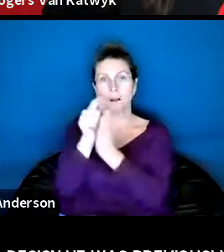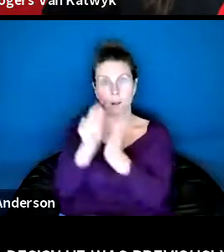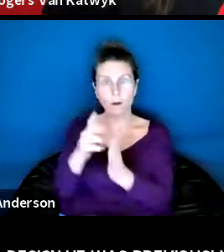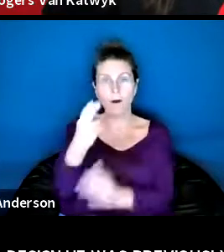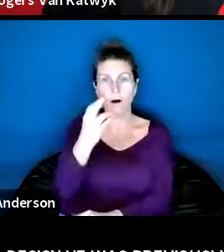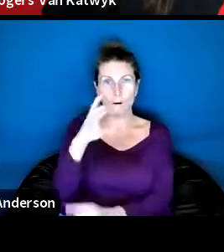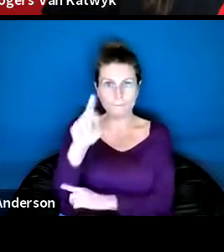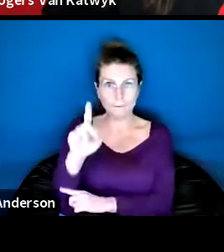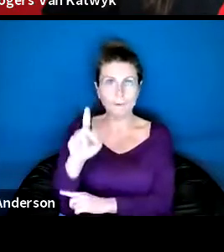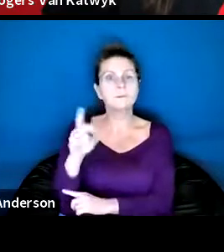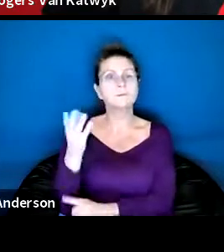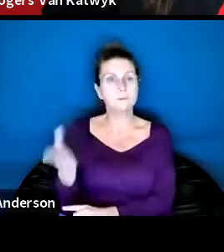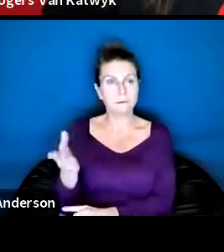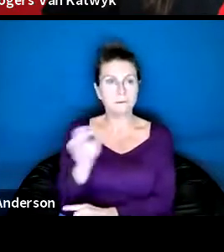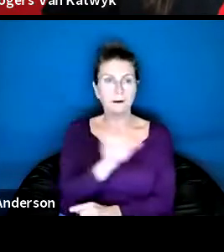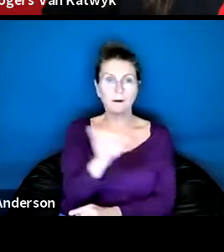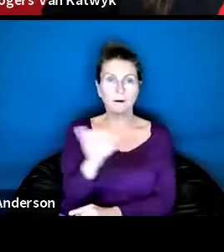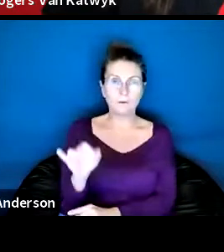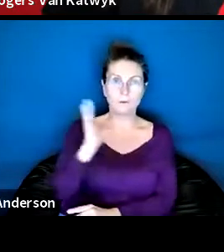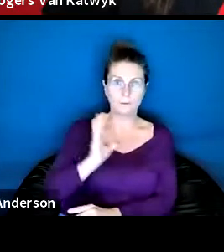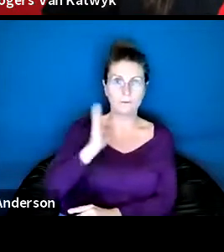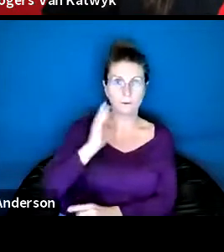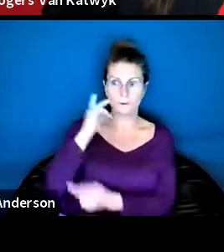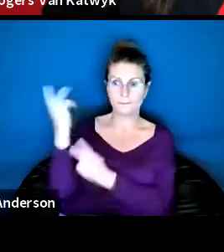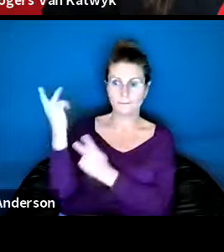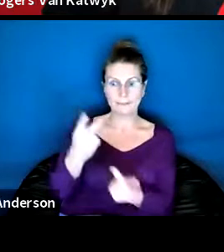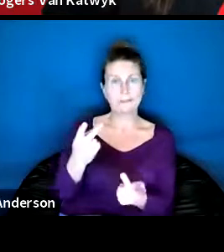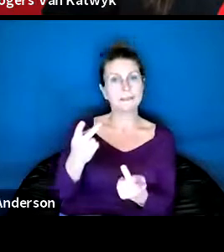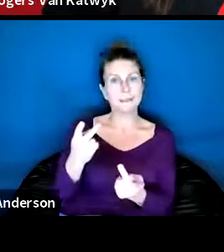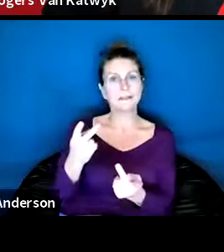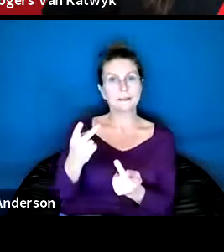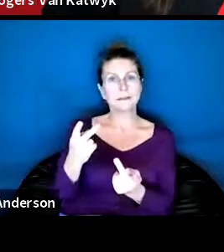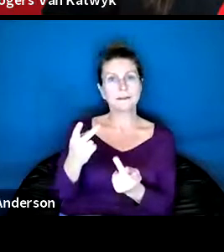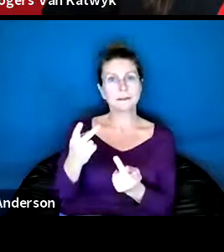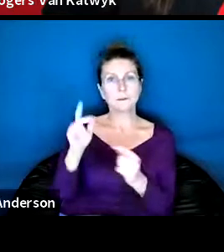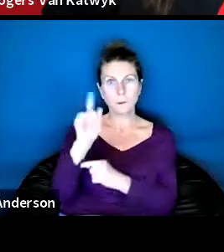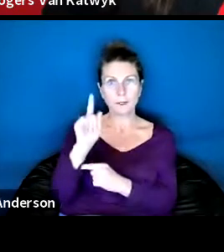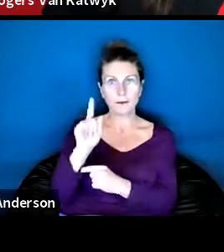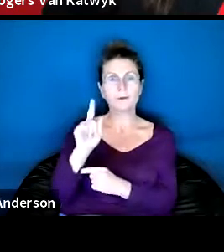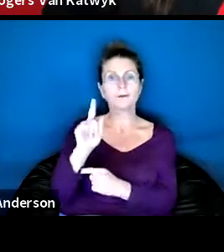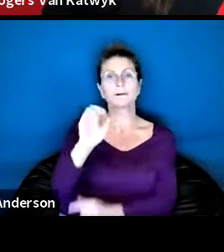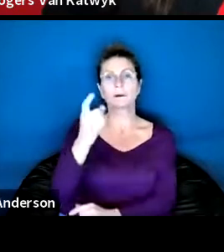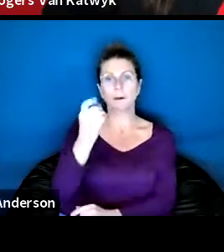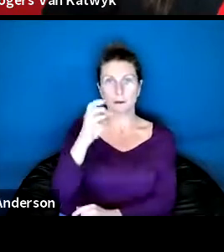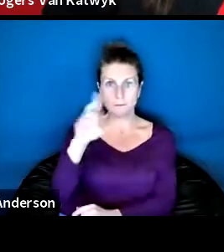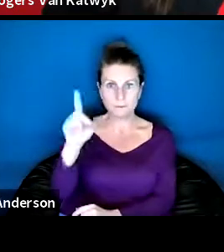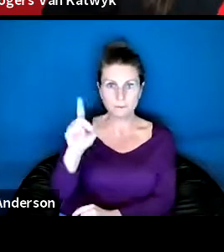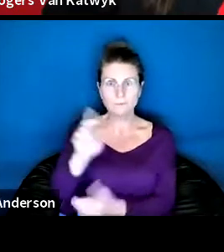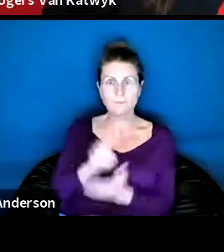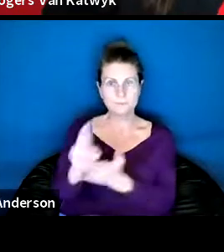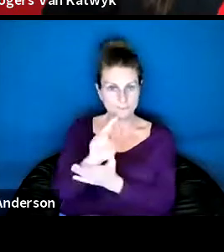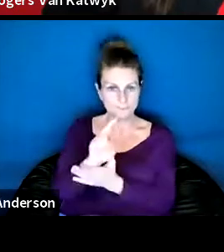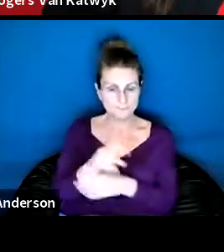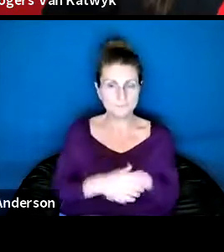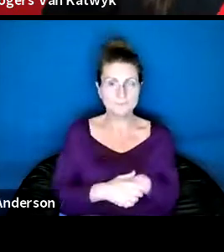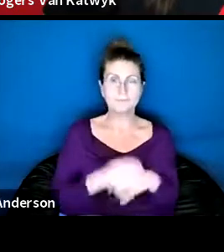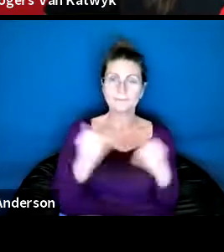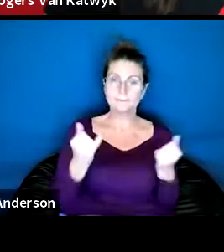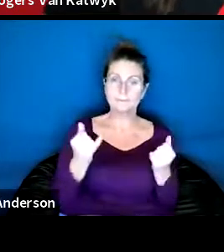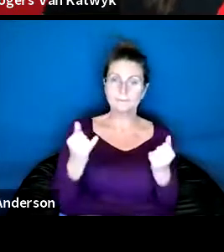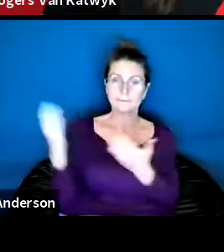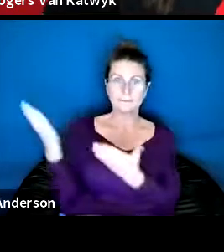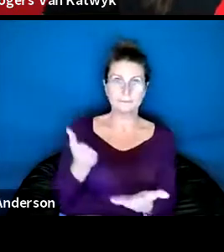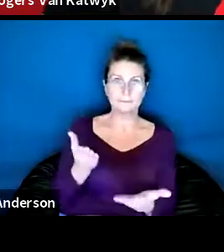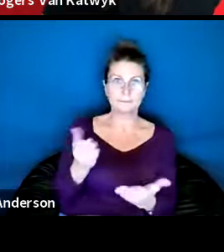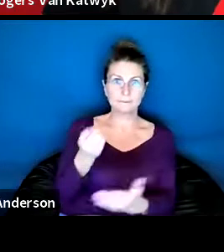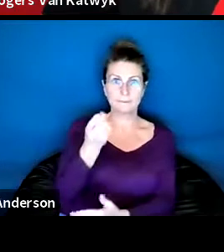University, and former visiting fellow at the University of Oxford. May I present